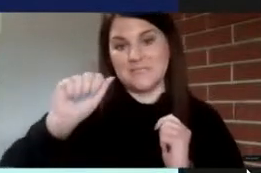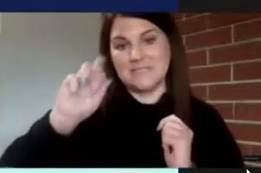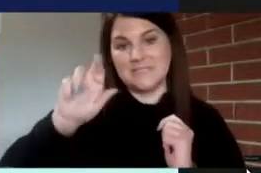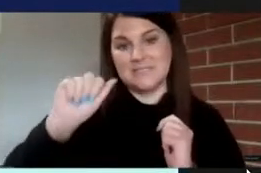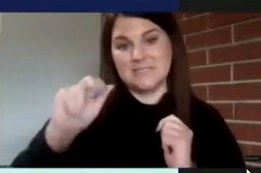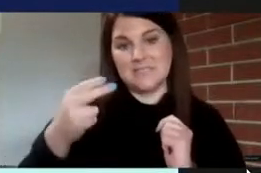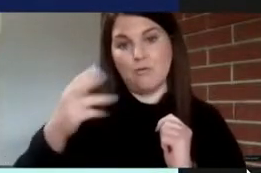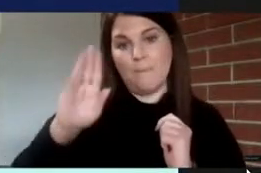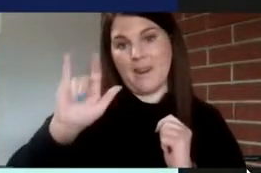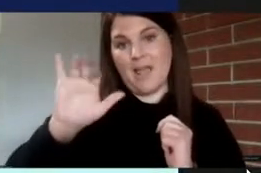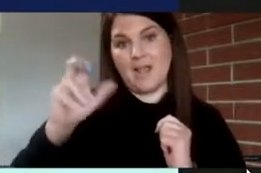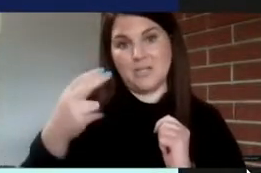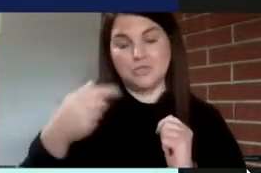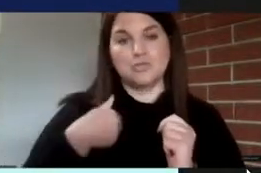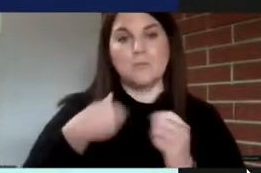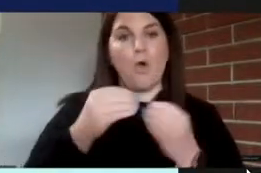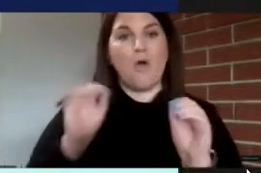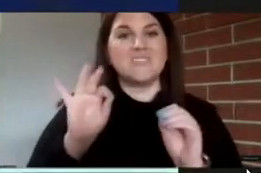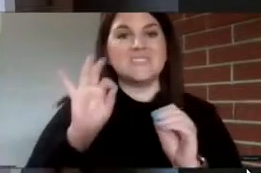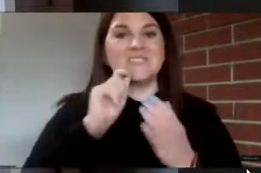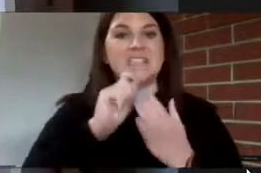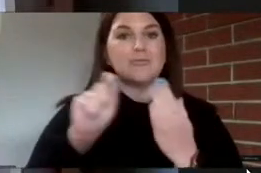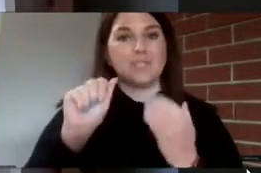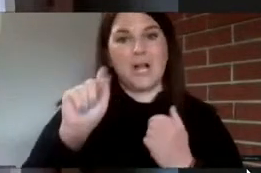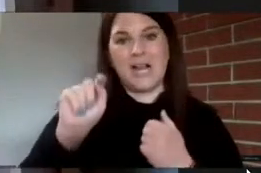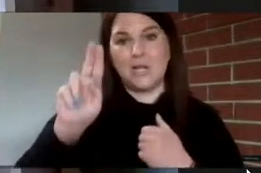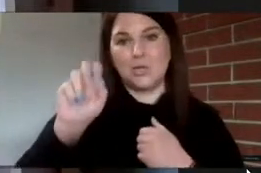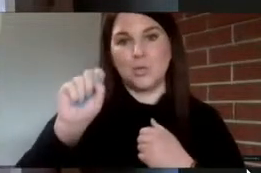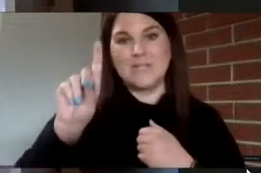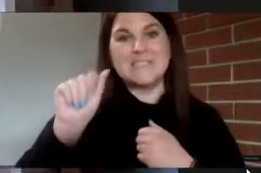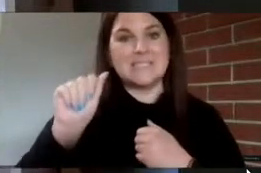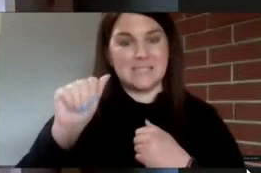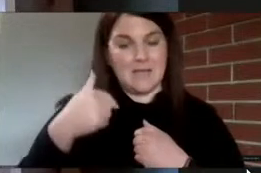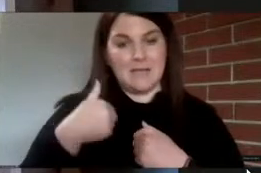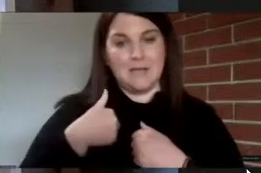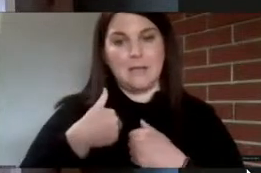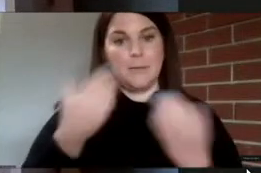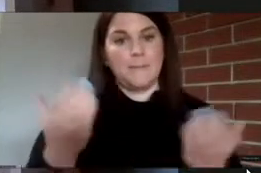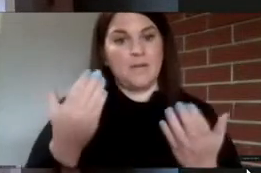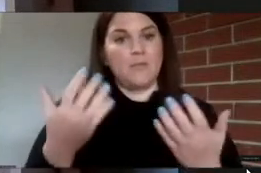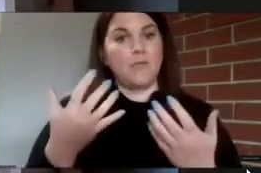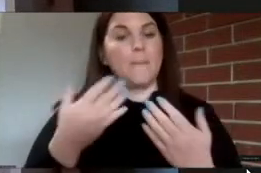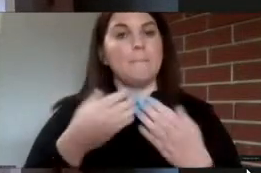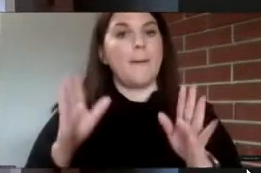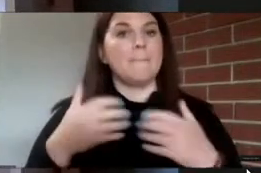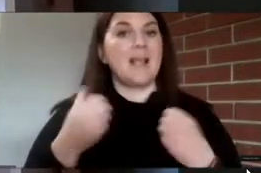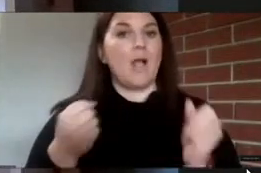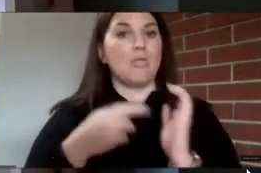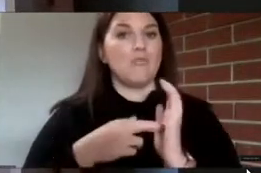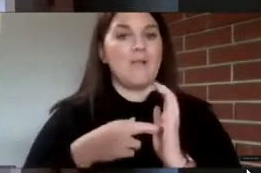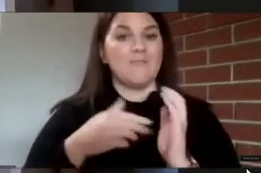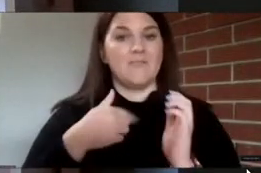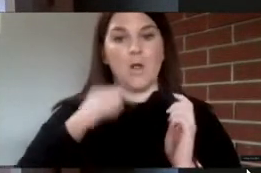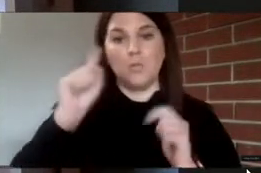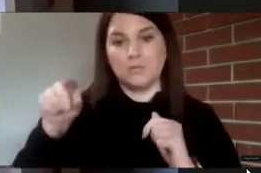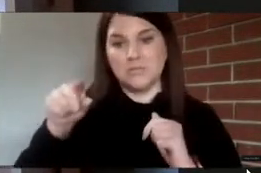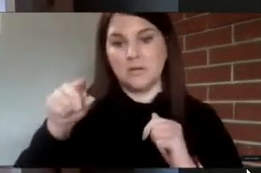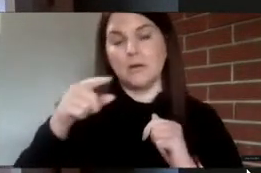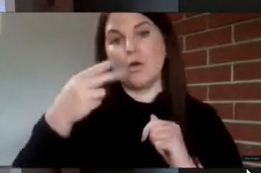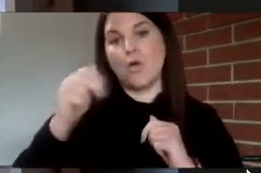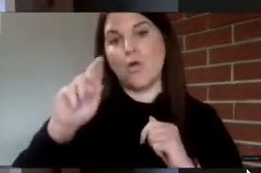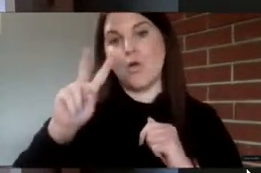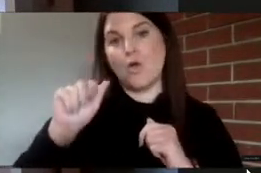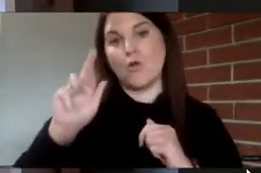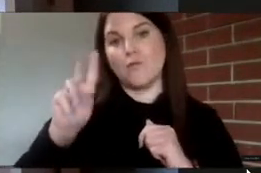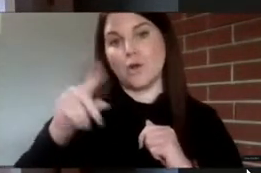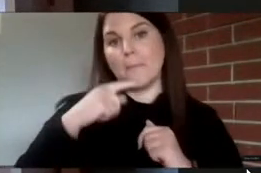for COVID in the Office of the Secretary at USDA, and I come at this from a public health background. I was previously at the Harvard School of Public Health. Very much looking forward to